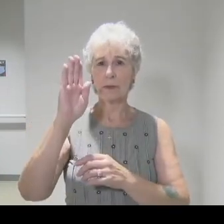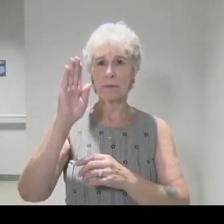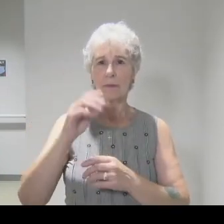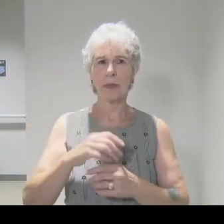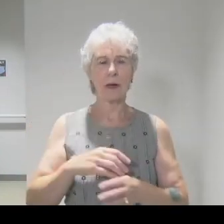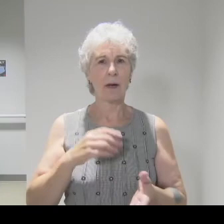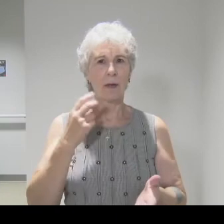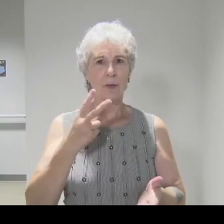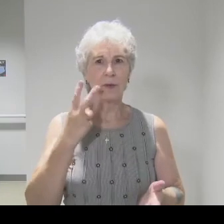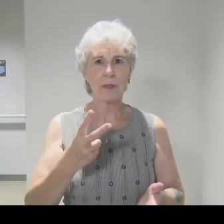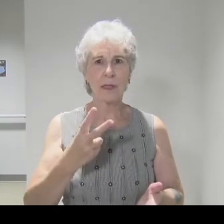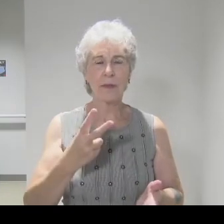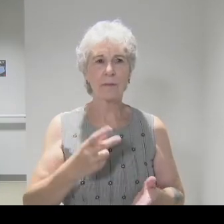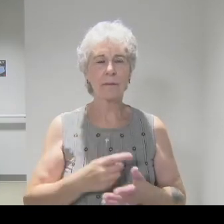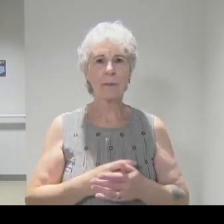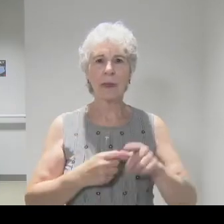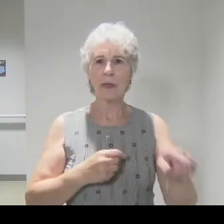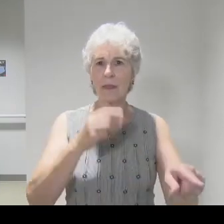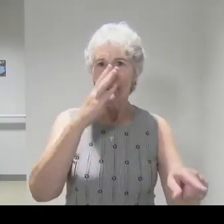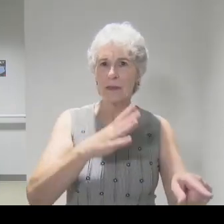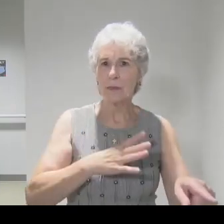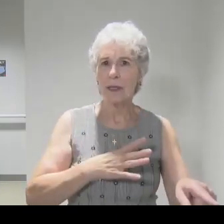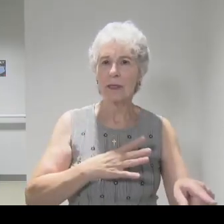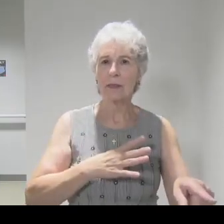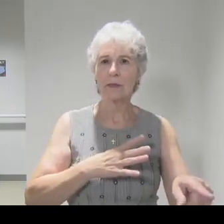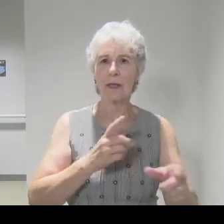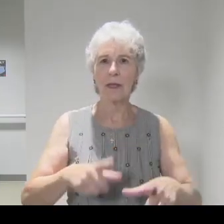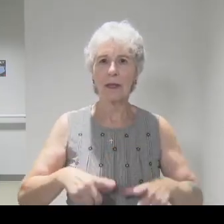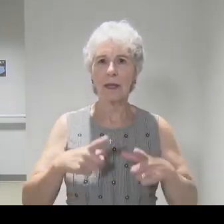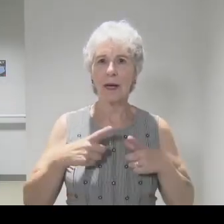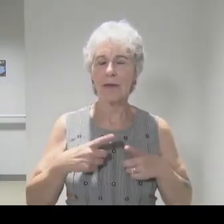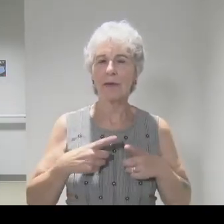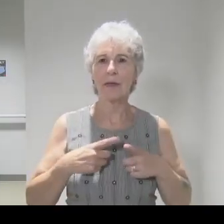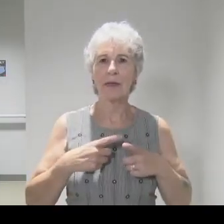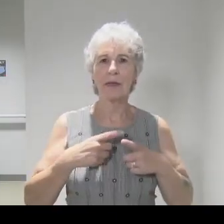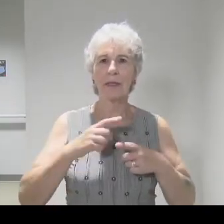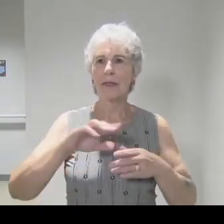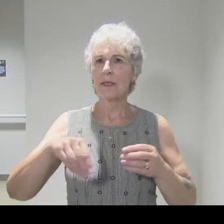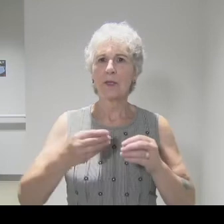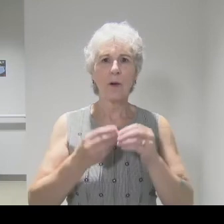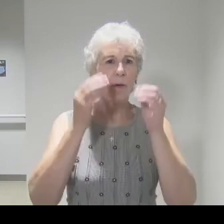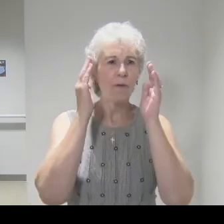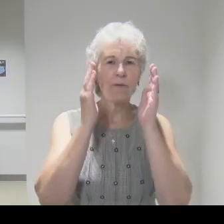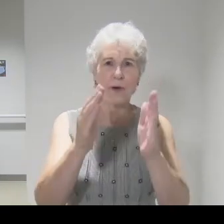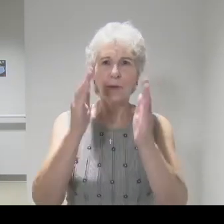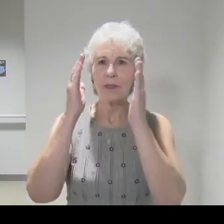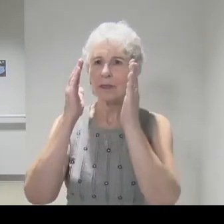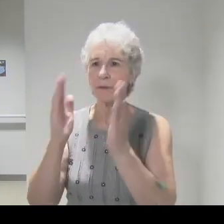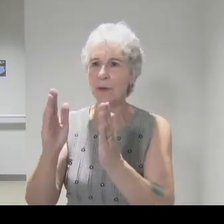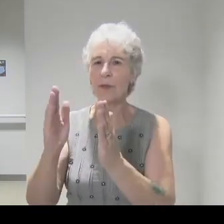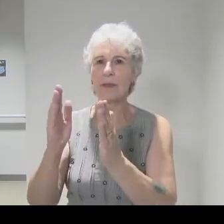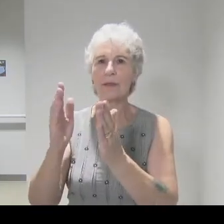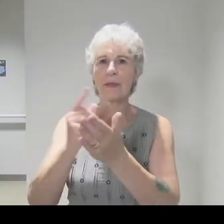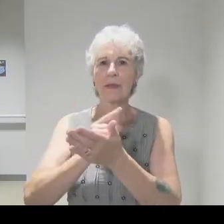You see, it was the transparency of this man's life, his total focus upon wanting to know how the